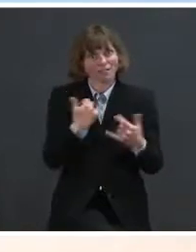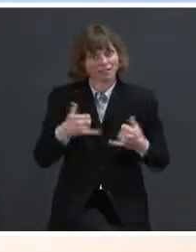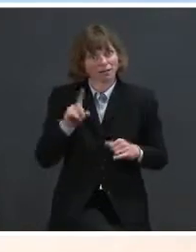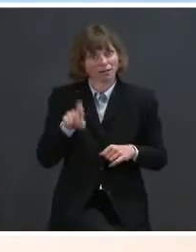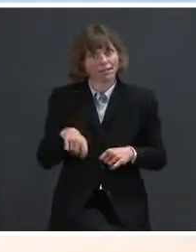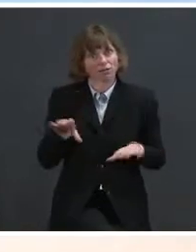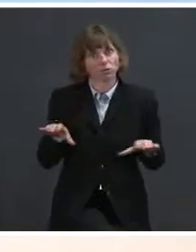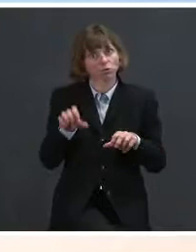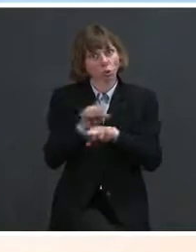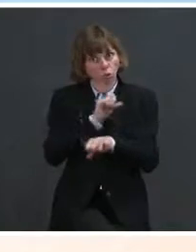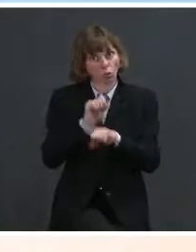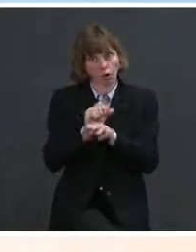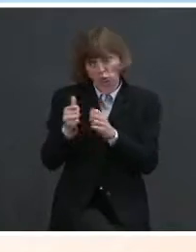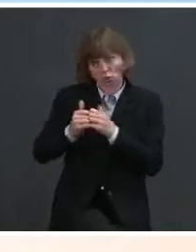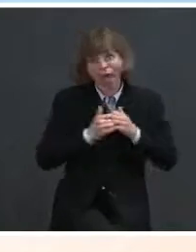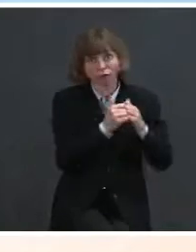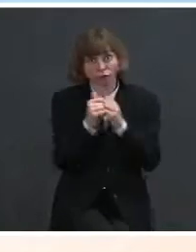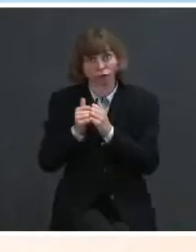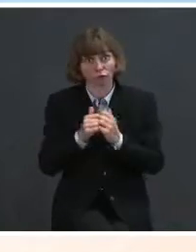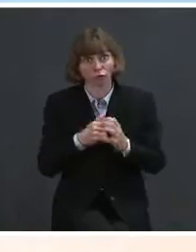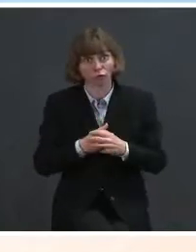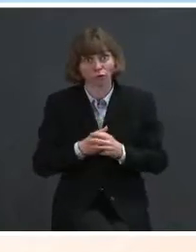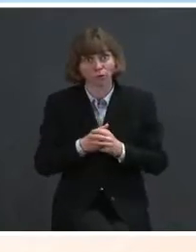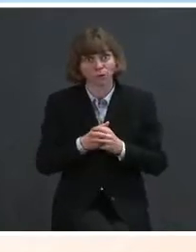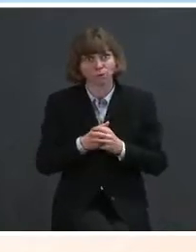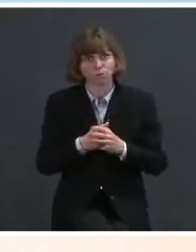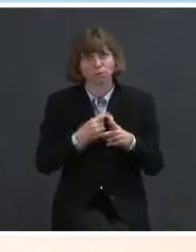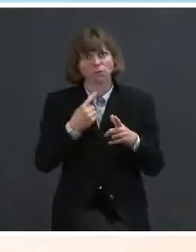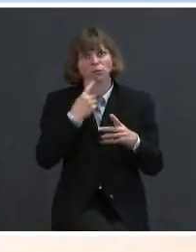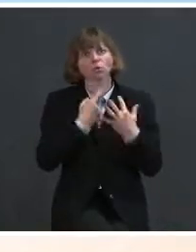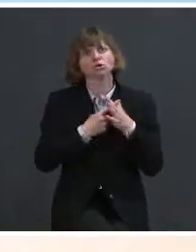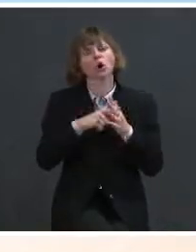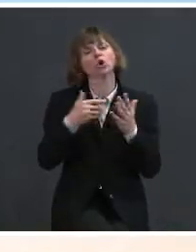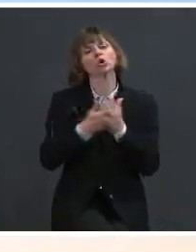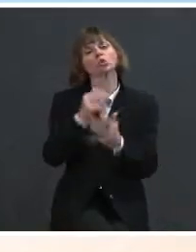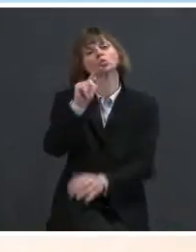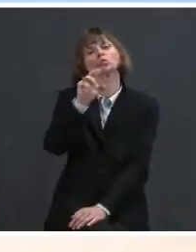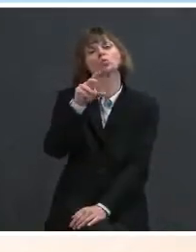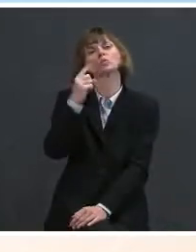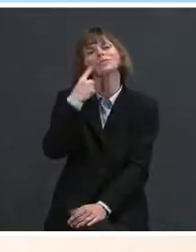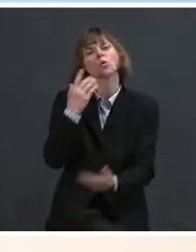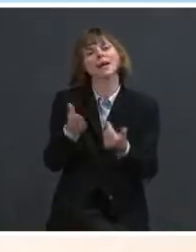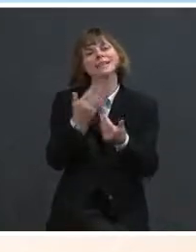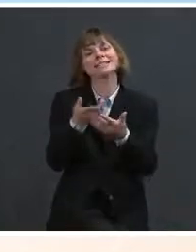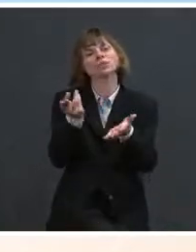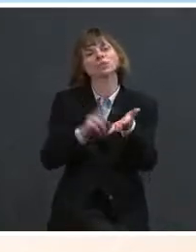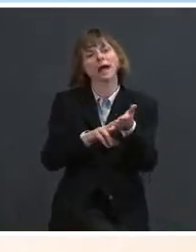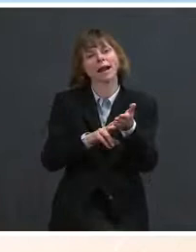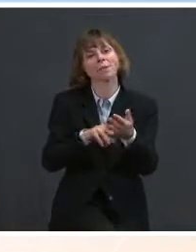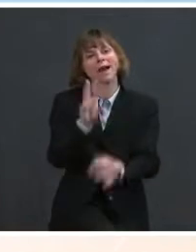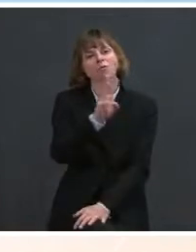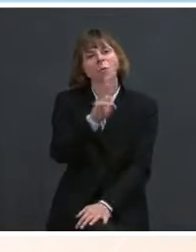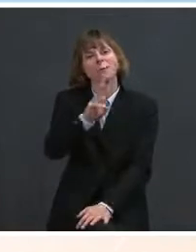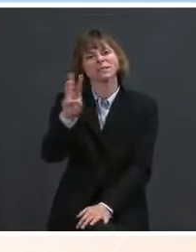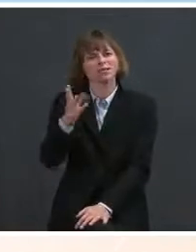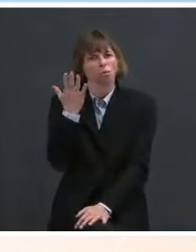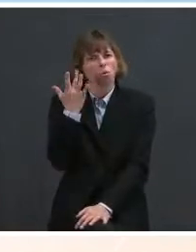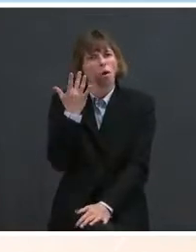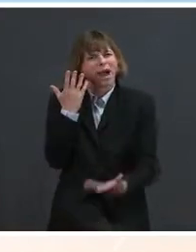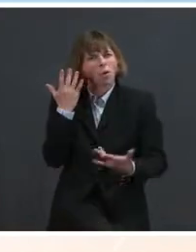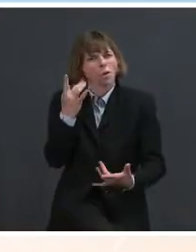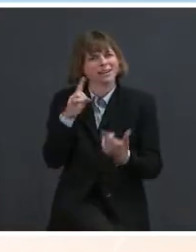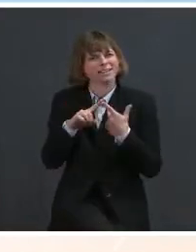mentioned last night, you're also launching new tools in May to make it easier to sign up, including a website. Yep. Why wait until May to roll that